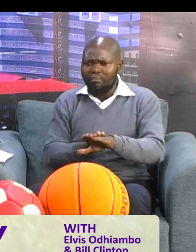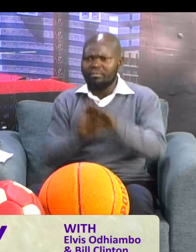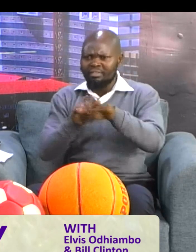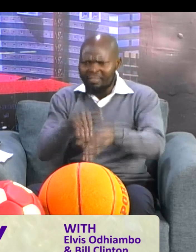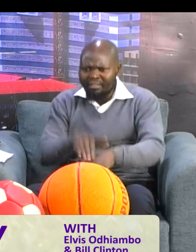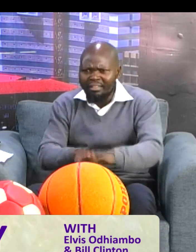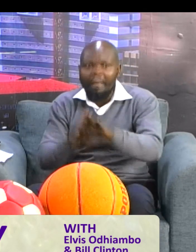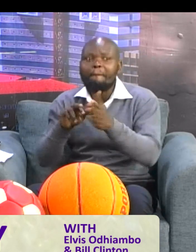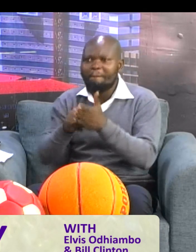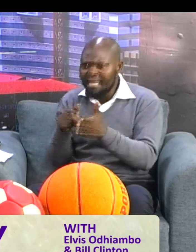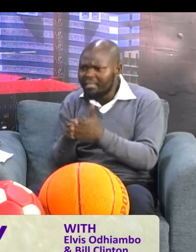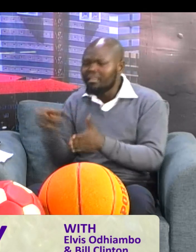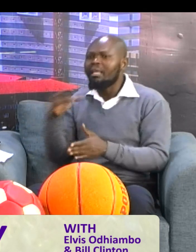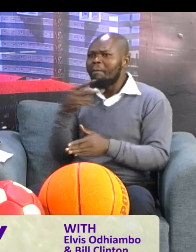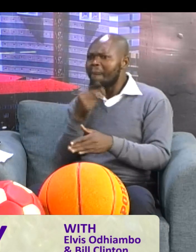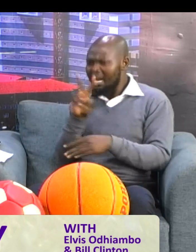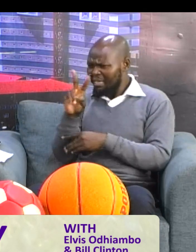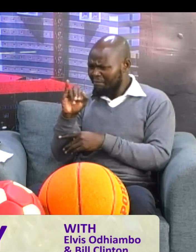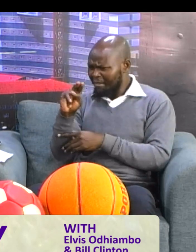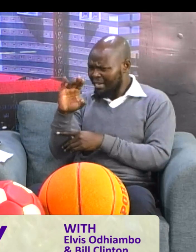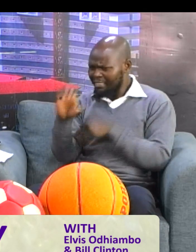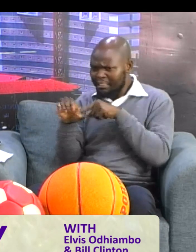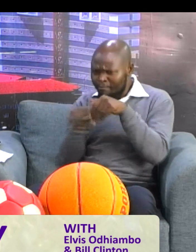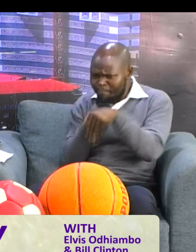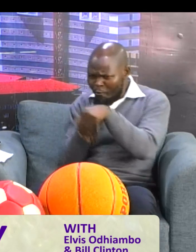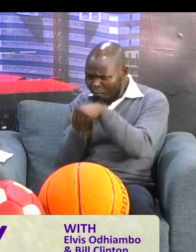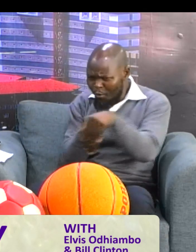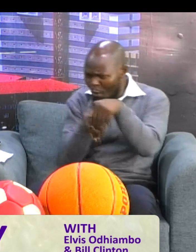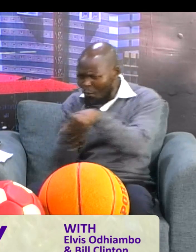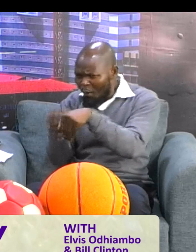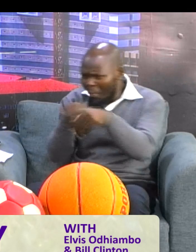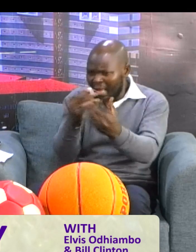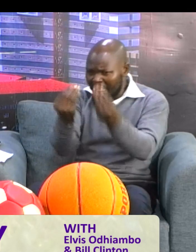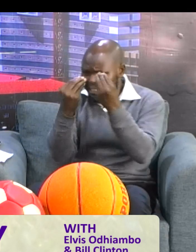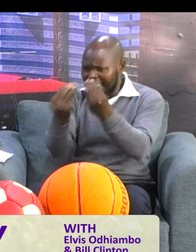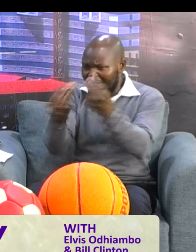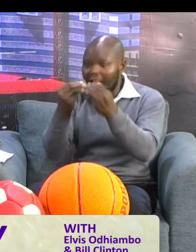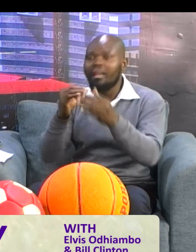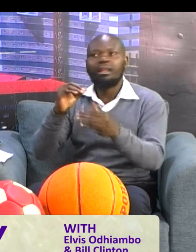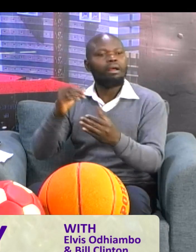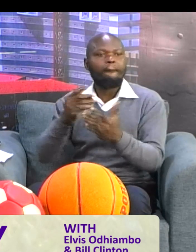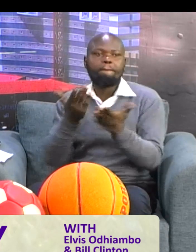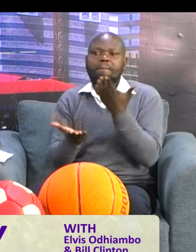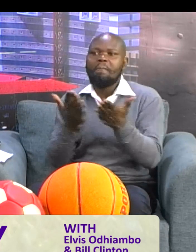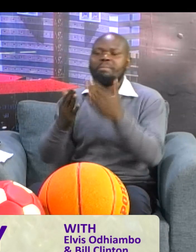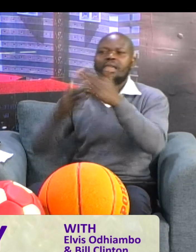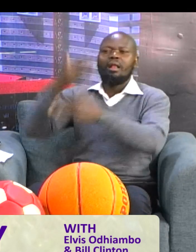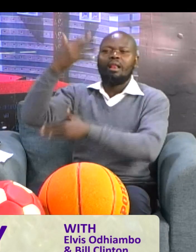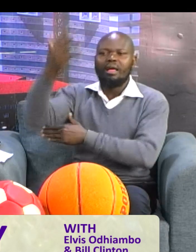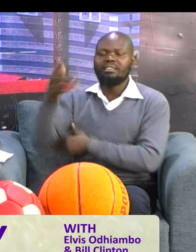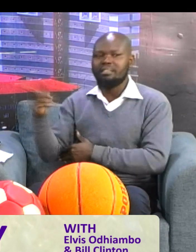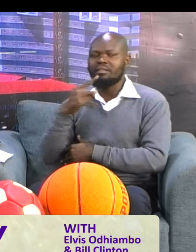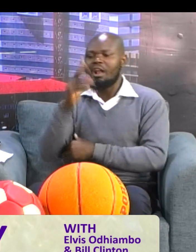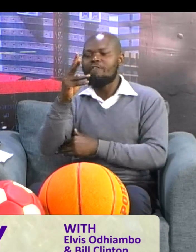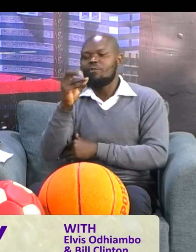And he knows how to, control between the different slopes of the track. Right. Vincent also closely following him, learning from him